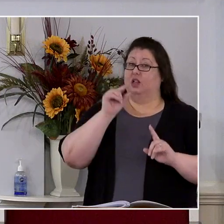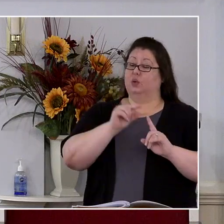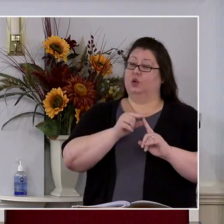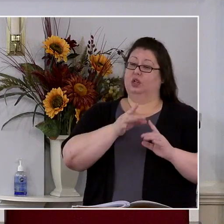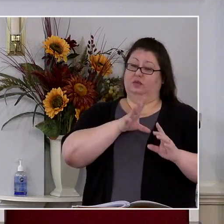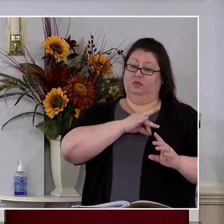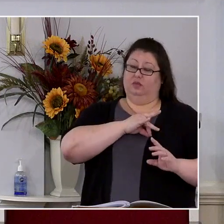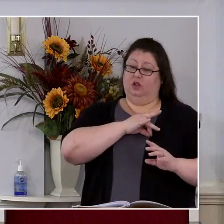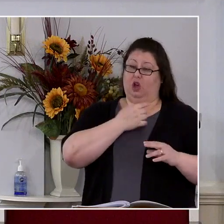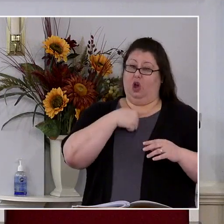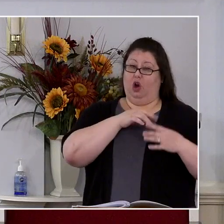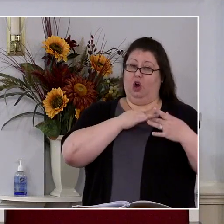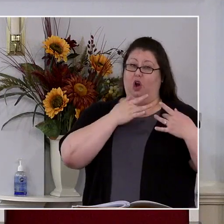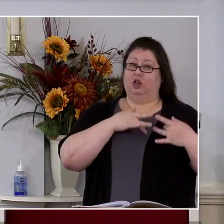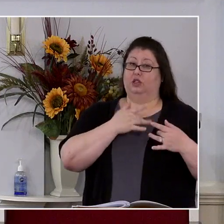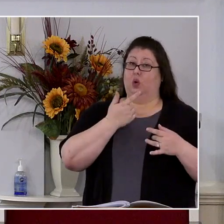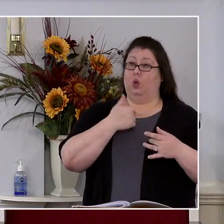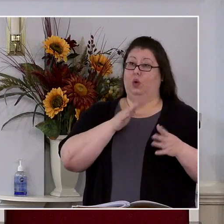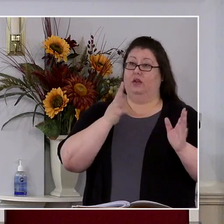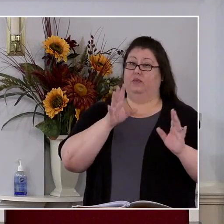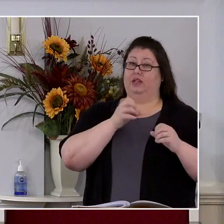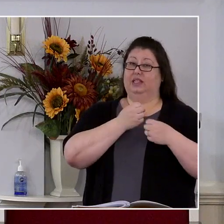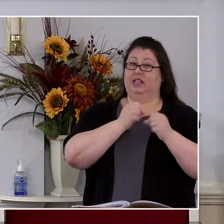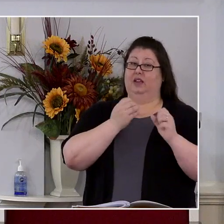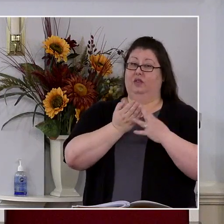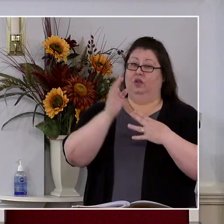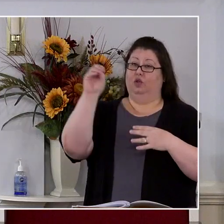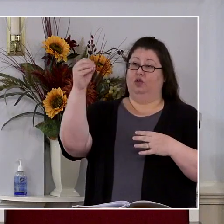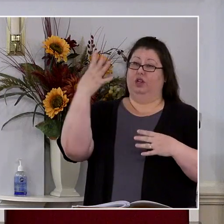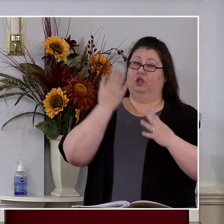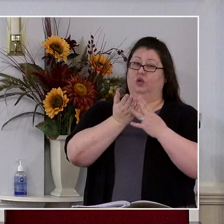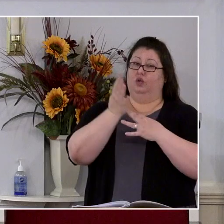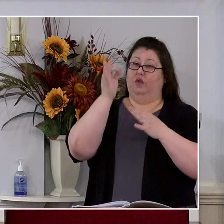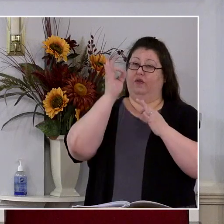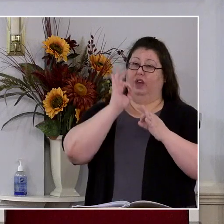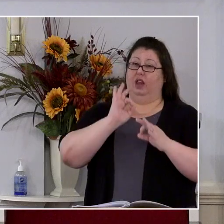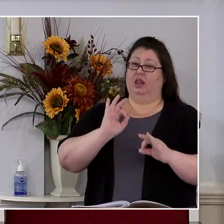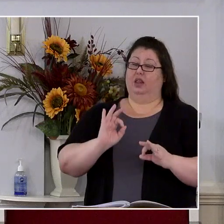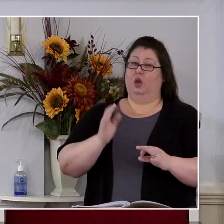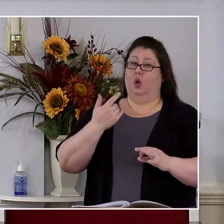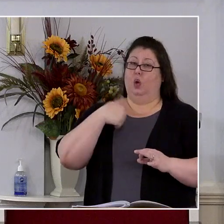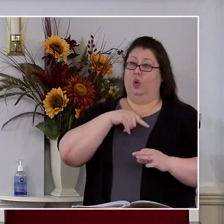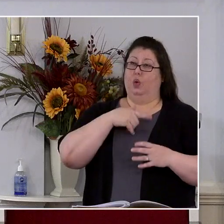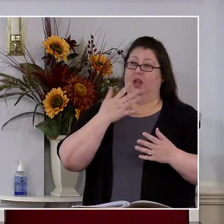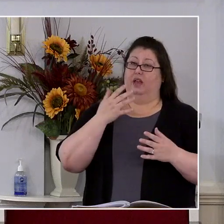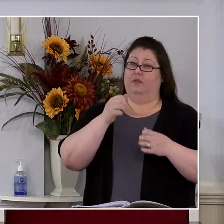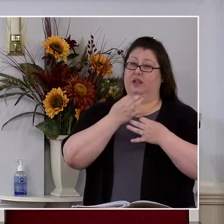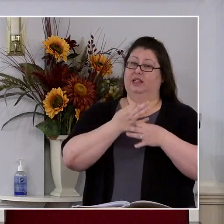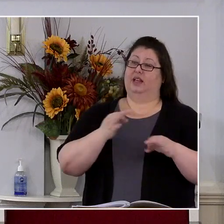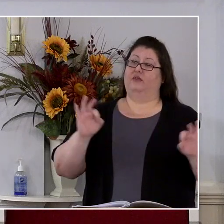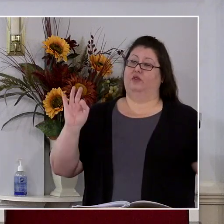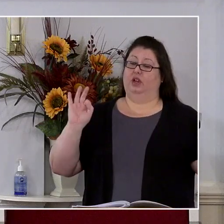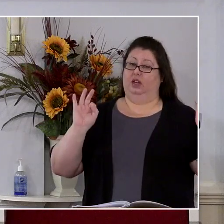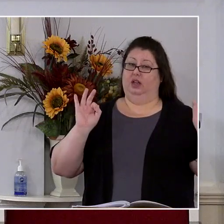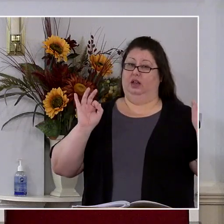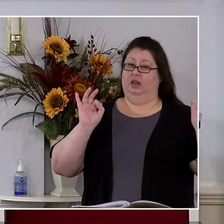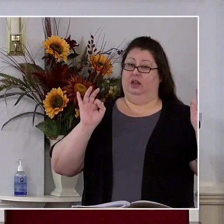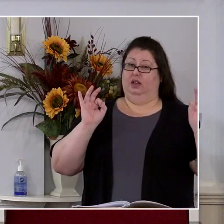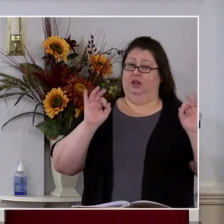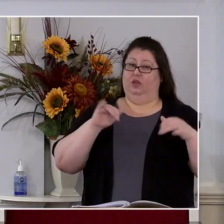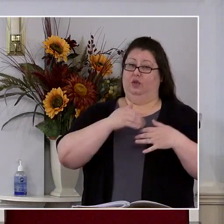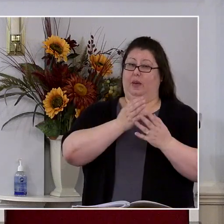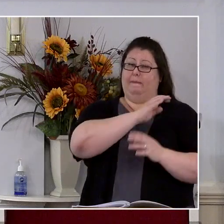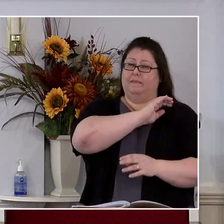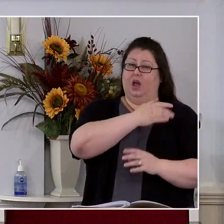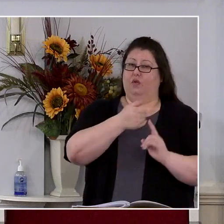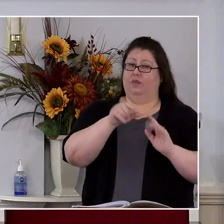on our hearts. We have been saved by grace through faith. We have been set free by the power of the